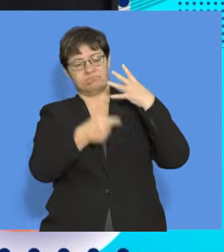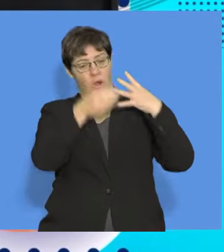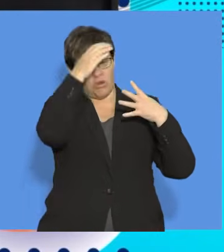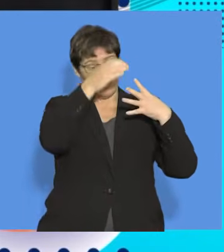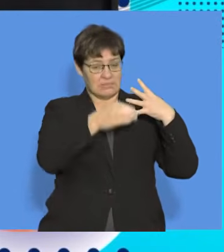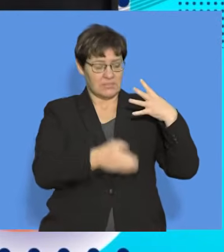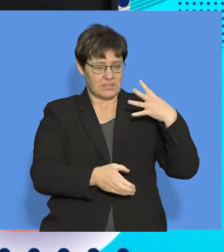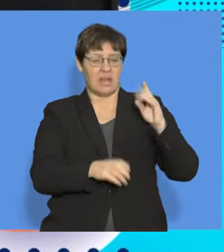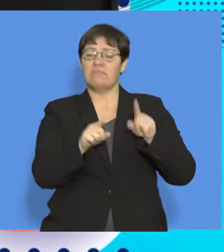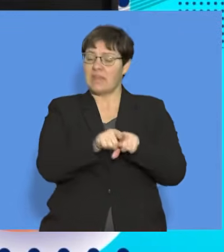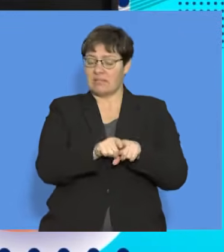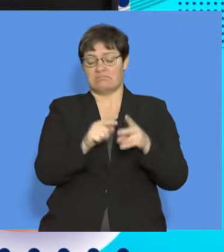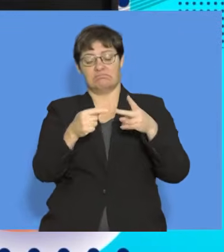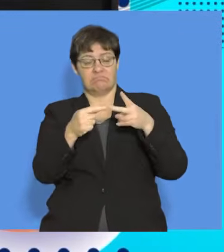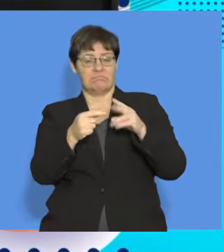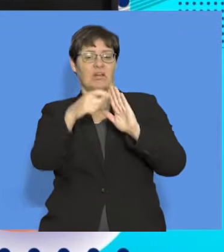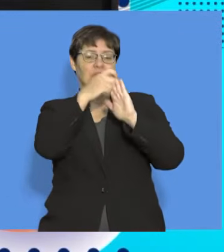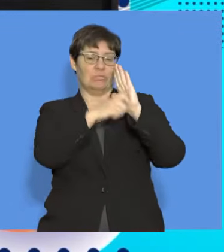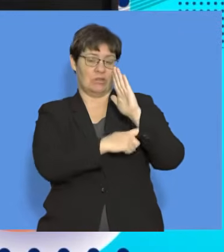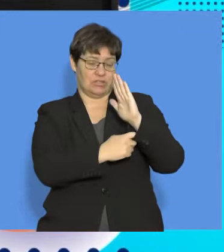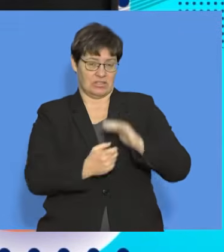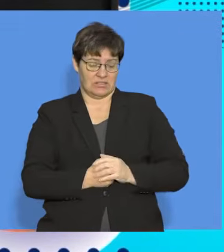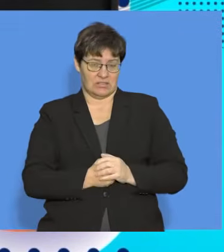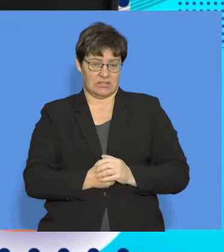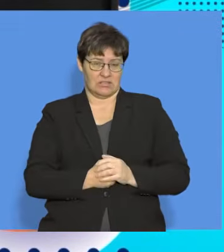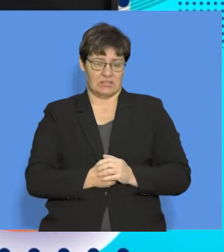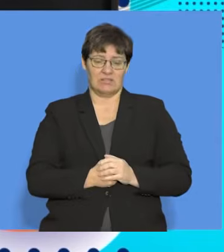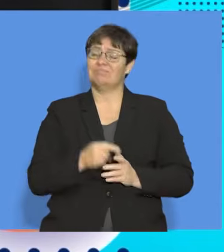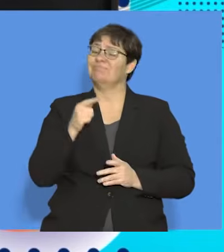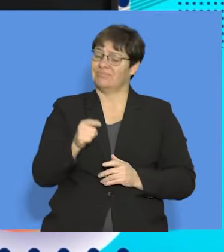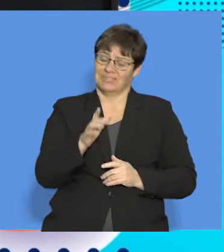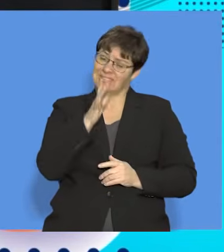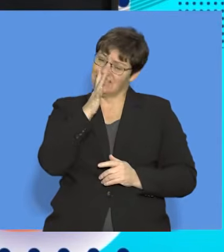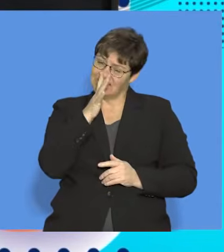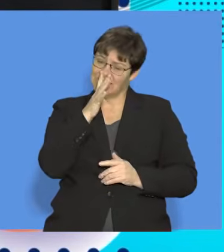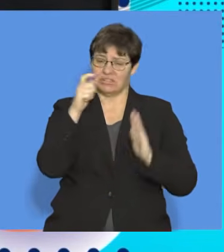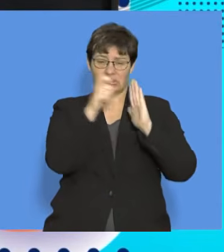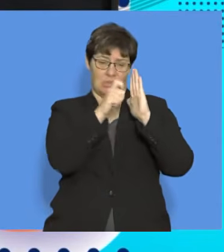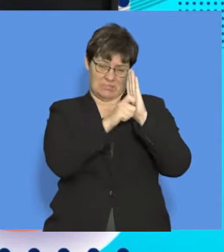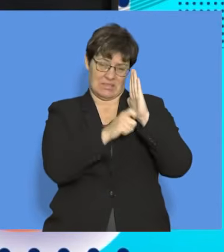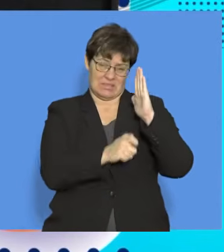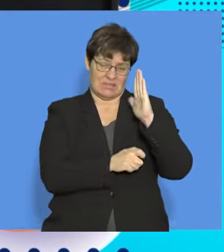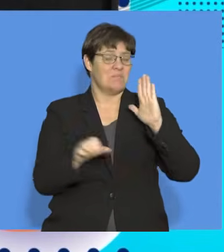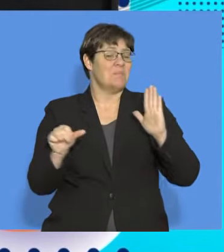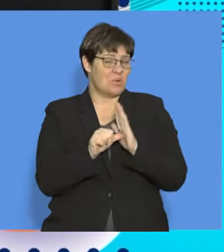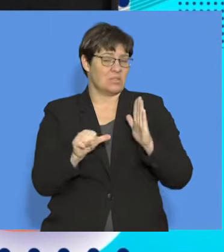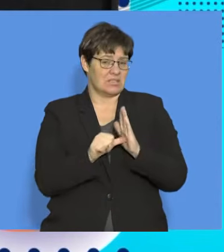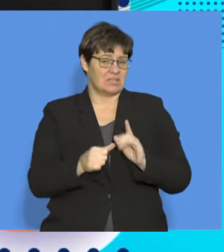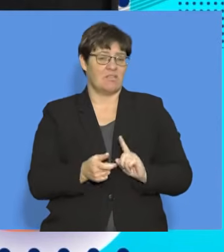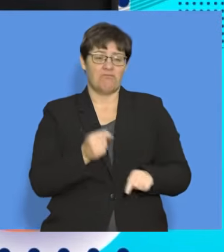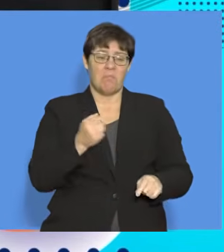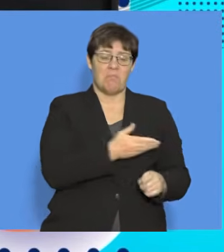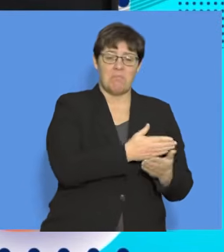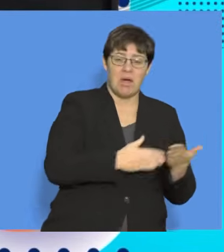and then look at some terminology. I must remind you that this section has a lot of important terms. Terms that range from